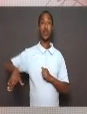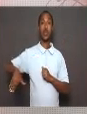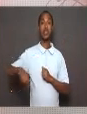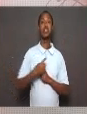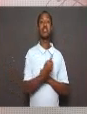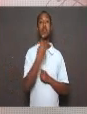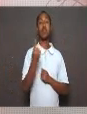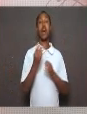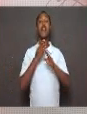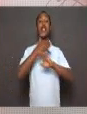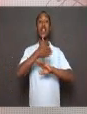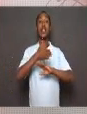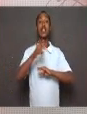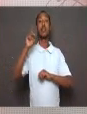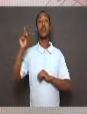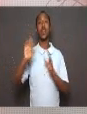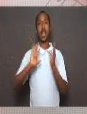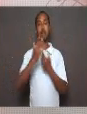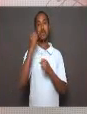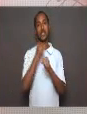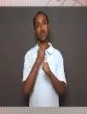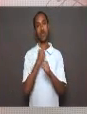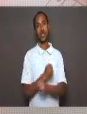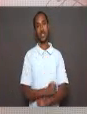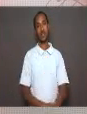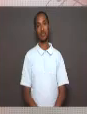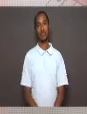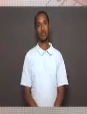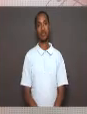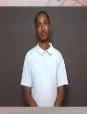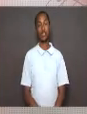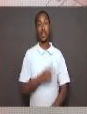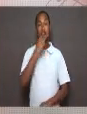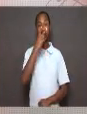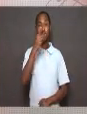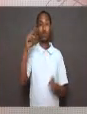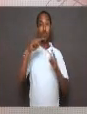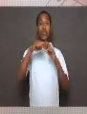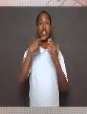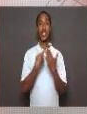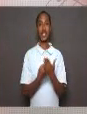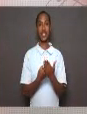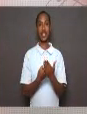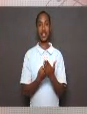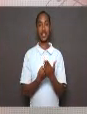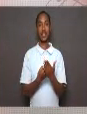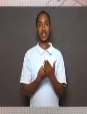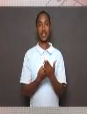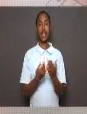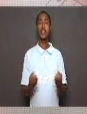it after the products have been formed. We refer to this as an